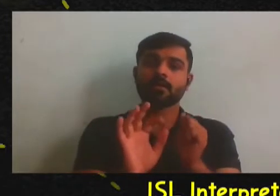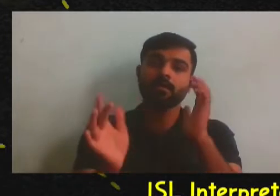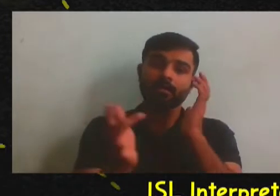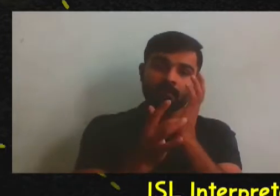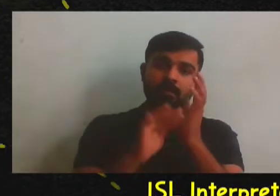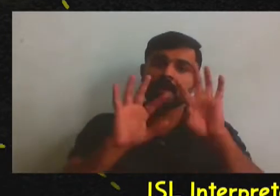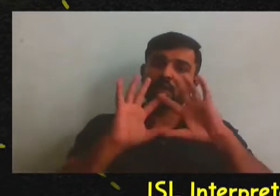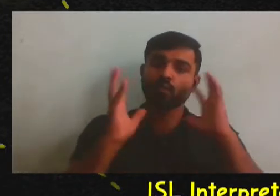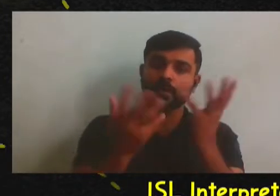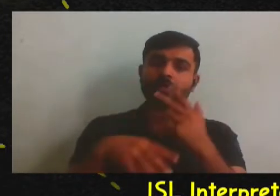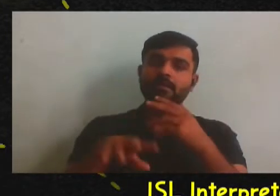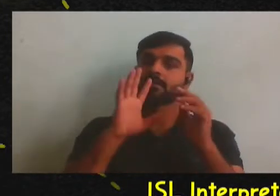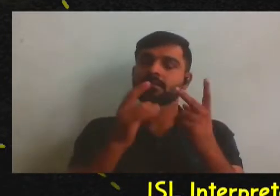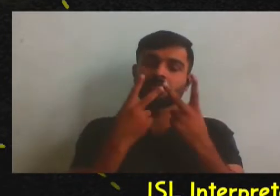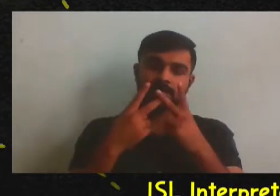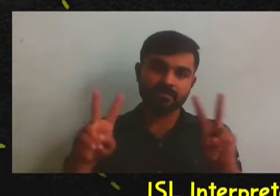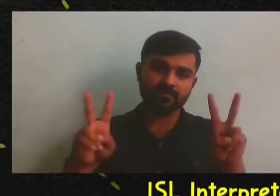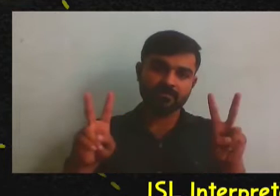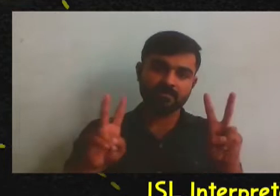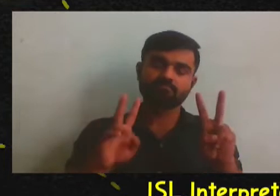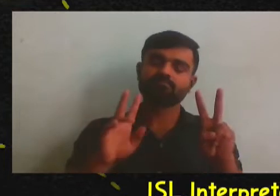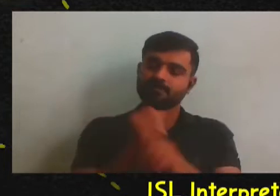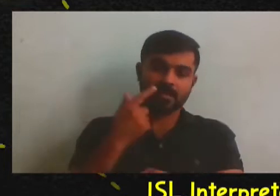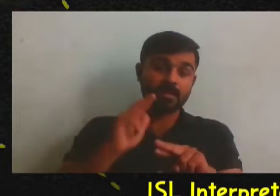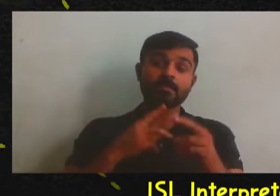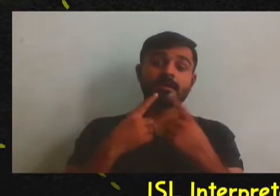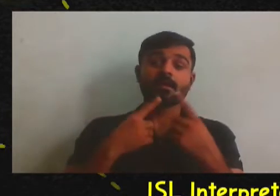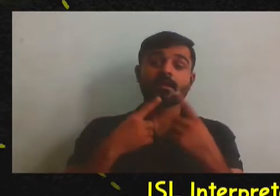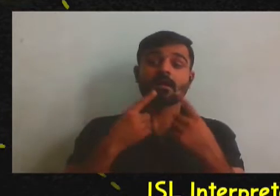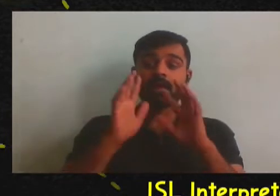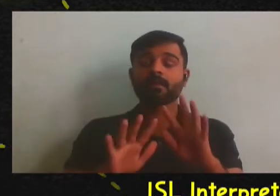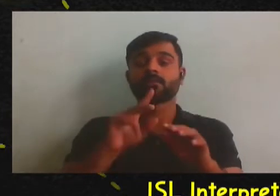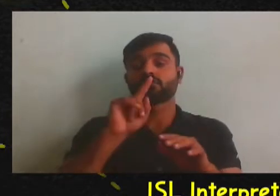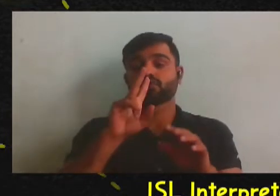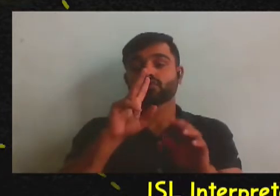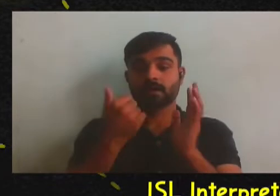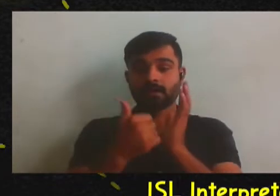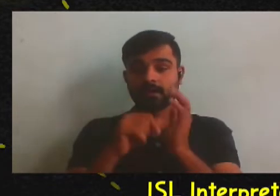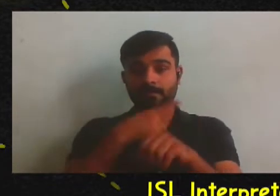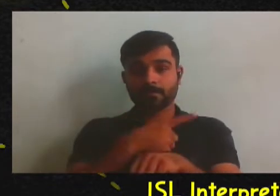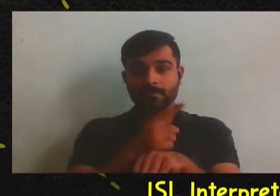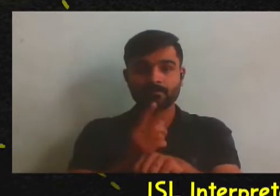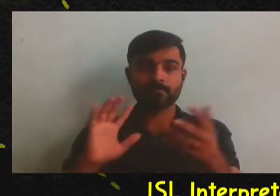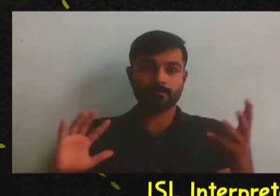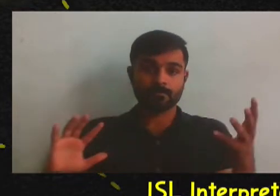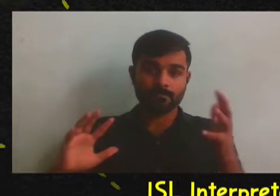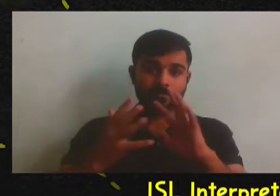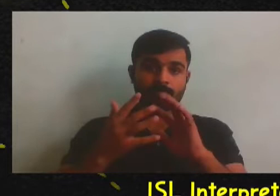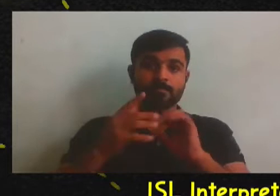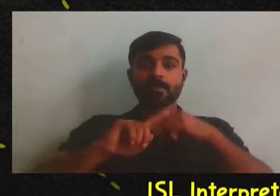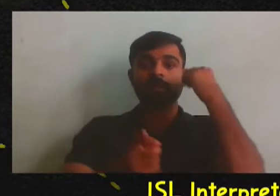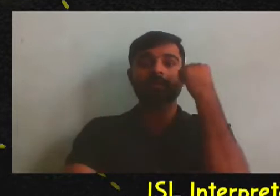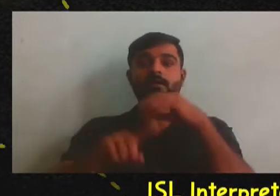any such difference even exists. And we have about 12 minutes left again. So I'm going to collapse my last set of